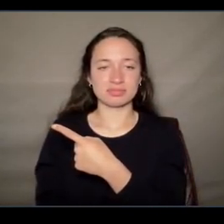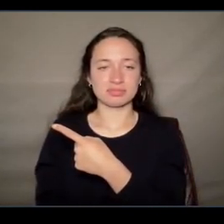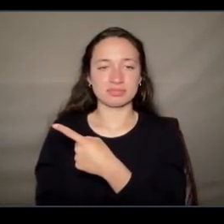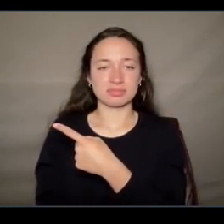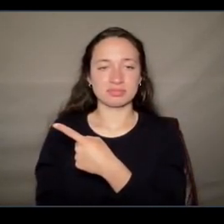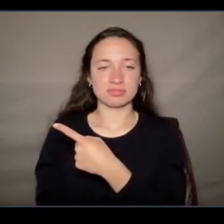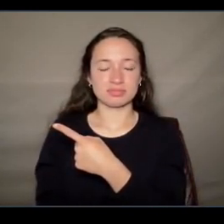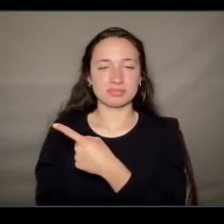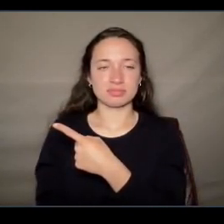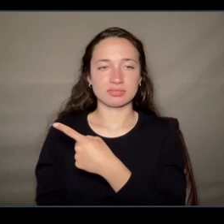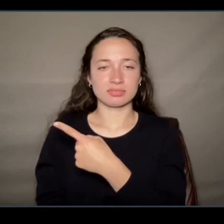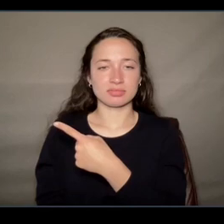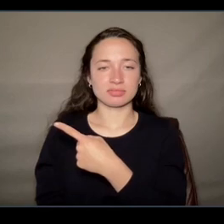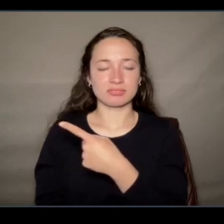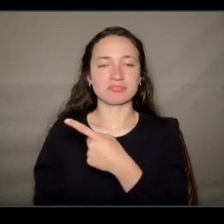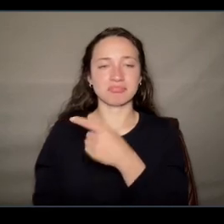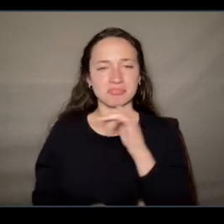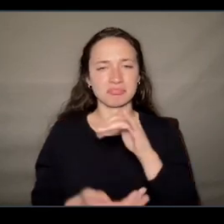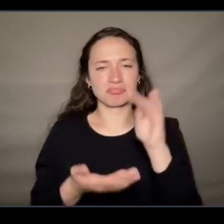yes.